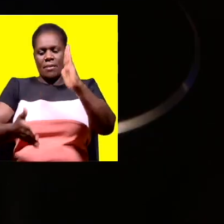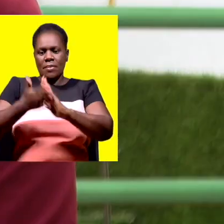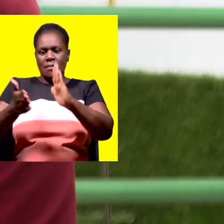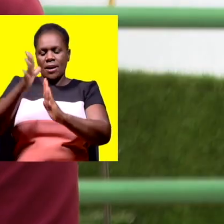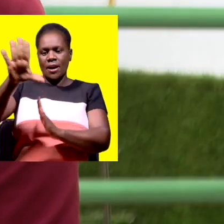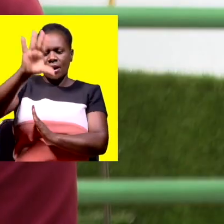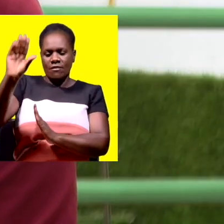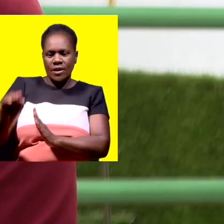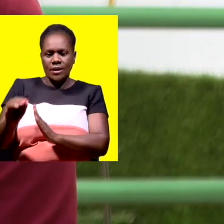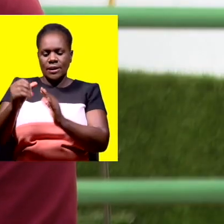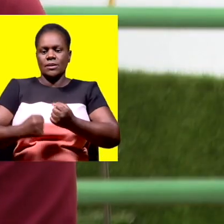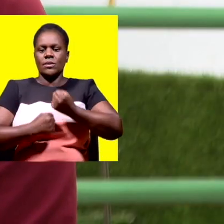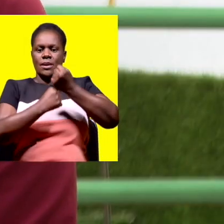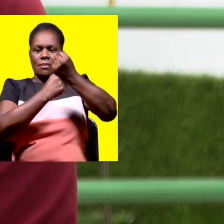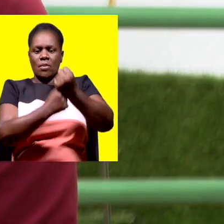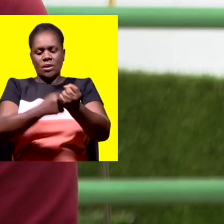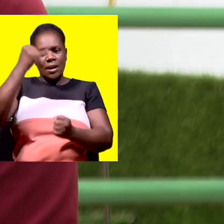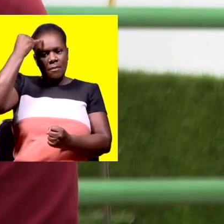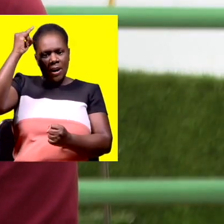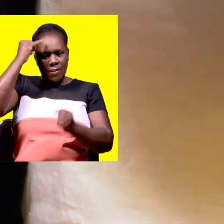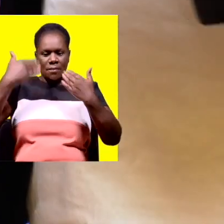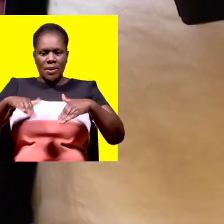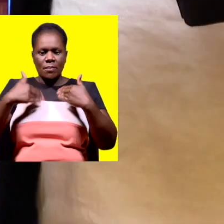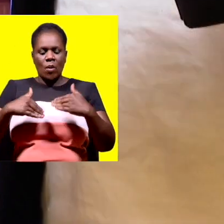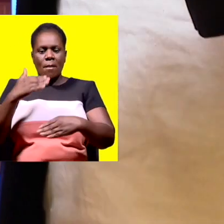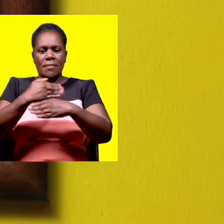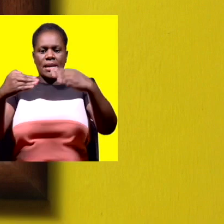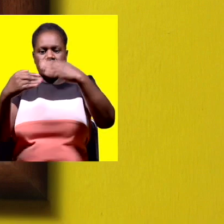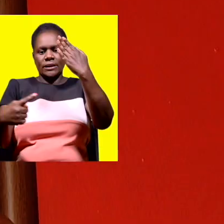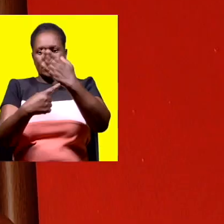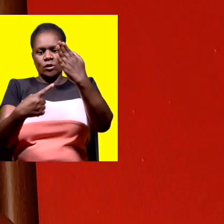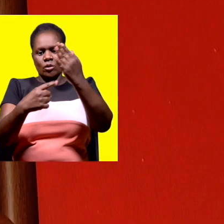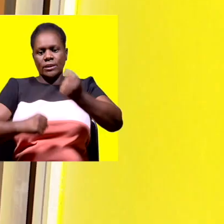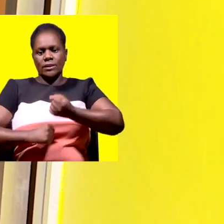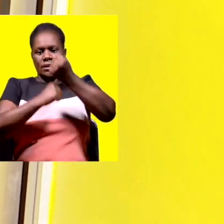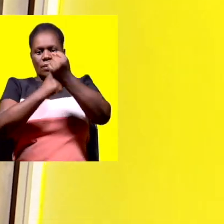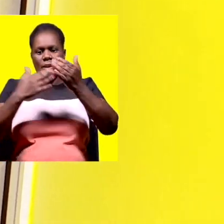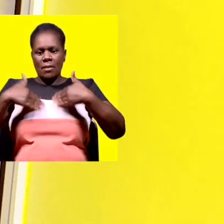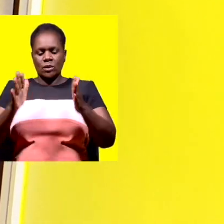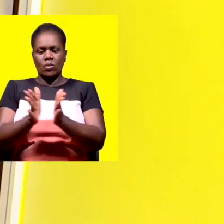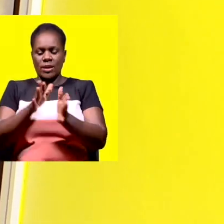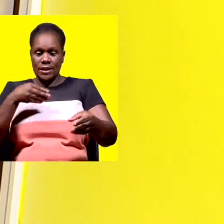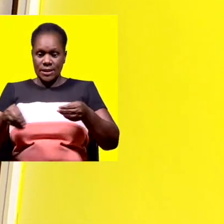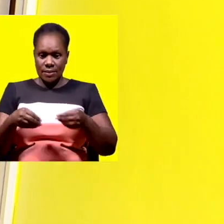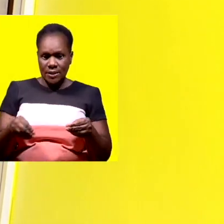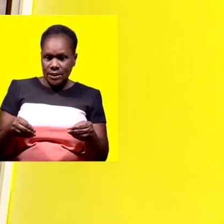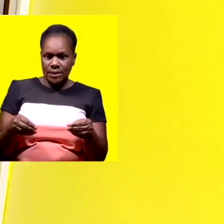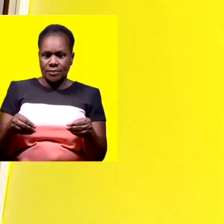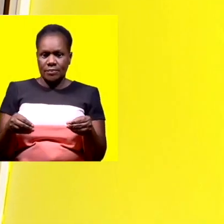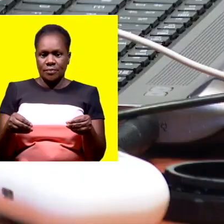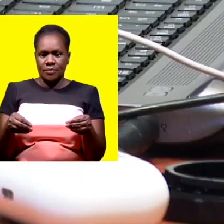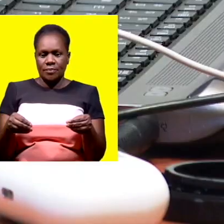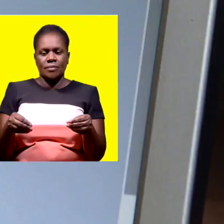tech accelerator in Africa to support innovators who are building technology to support persons living with